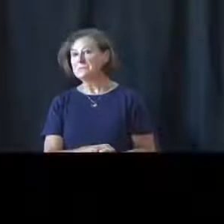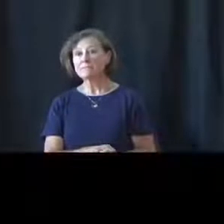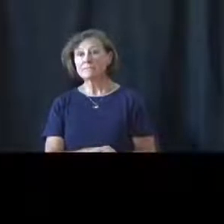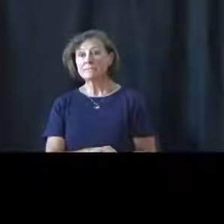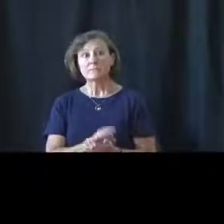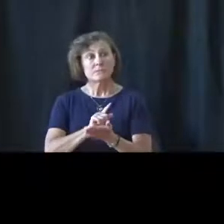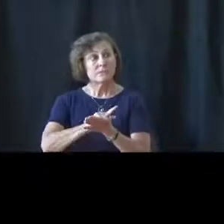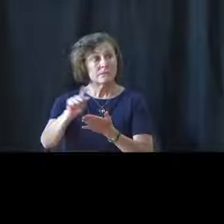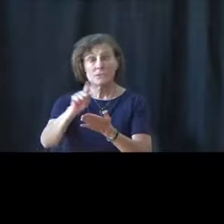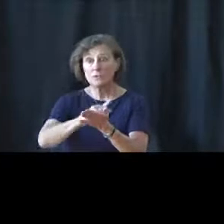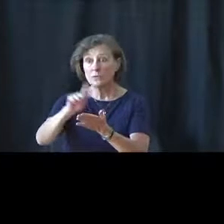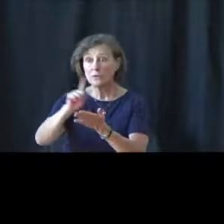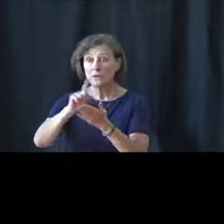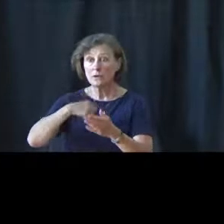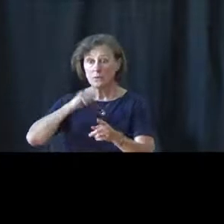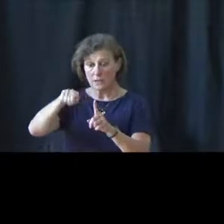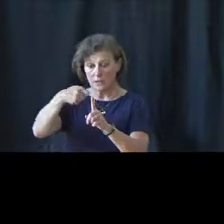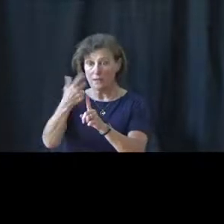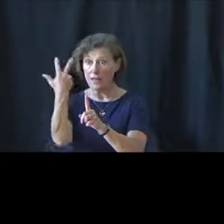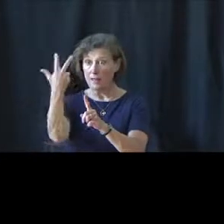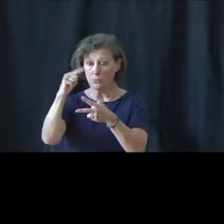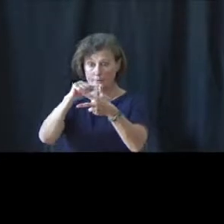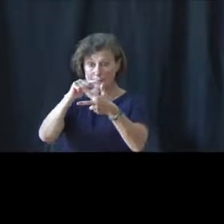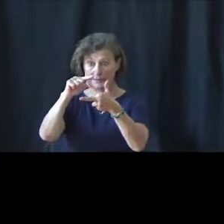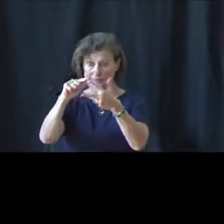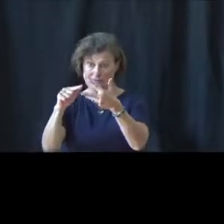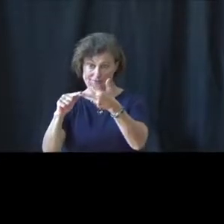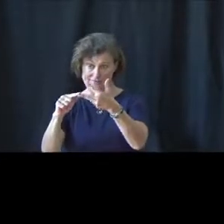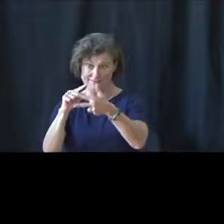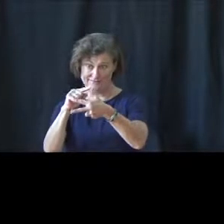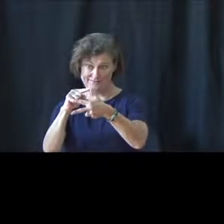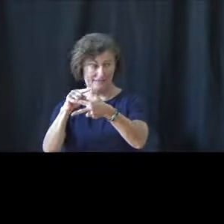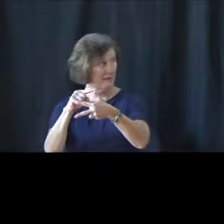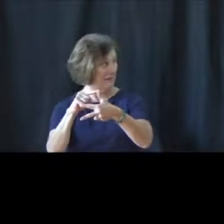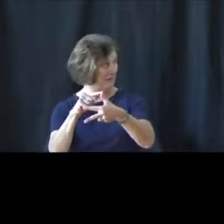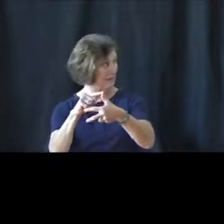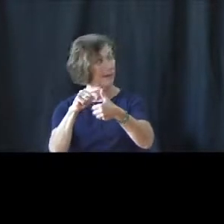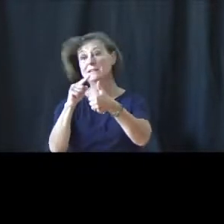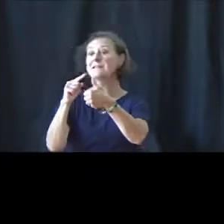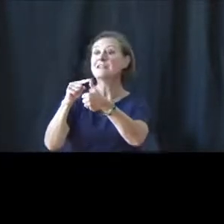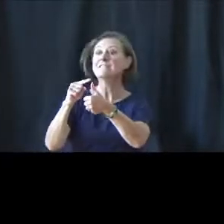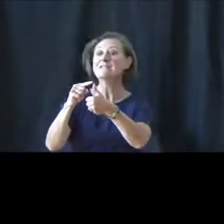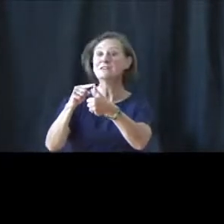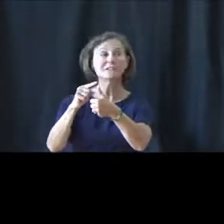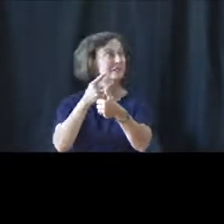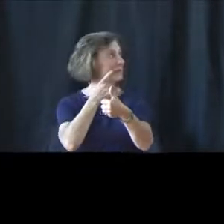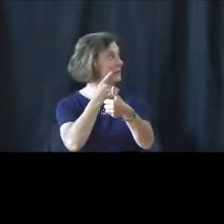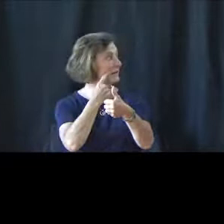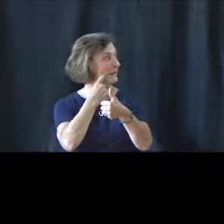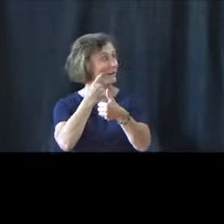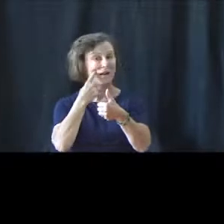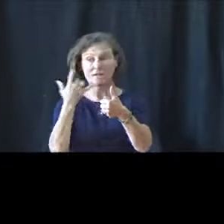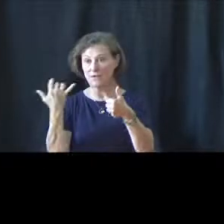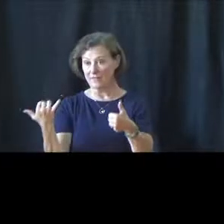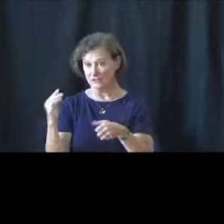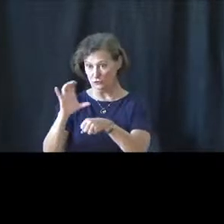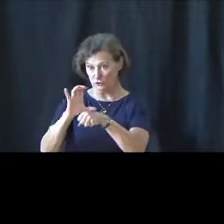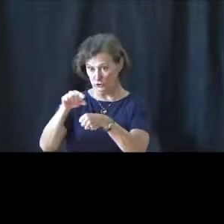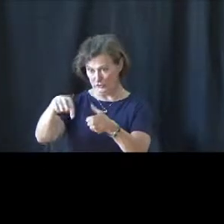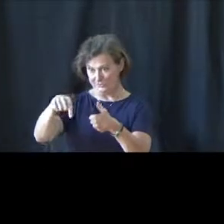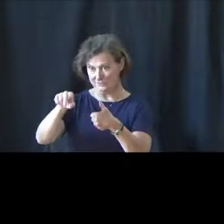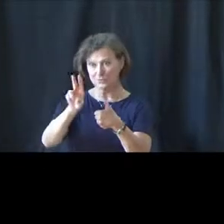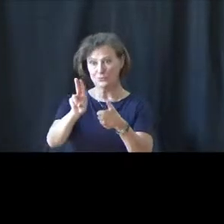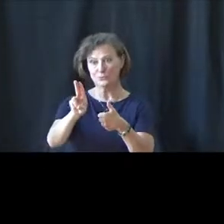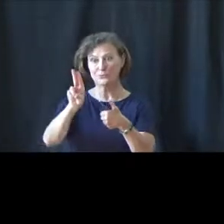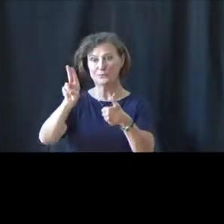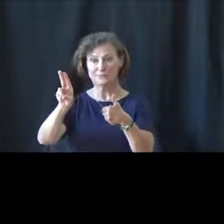Each week, we light 3 chalices. The first is for this congregation, the